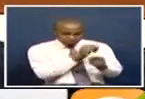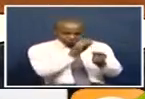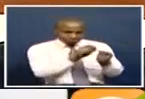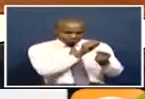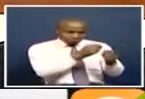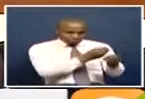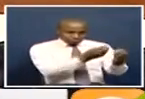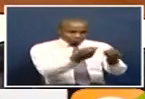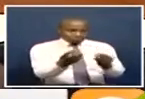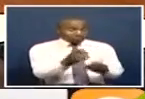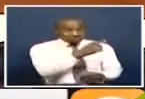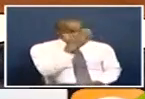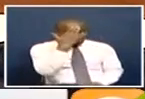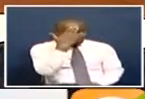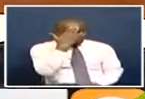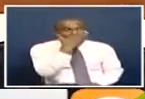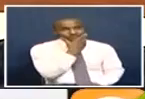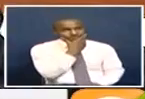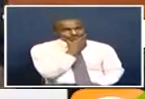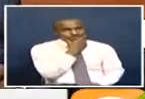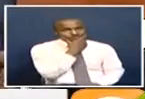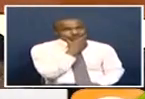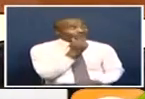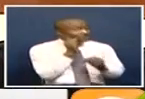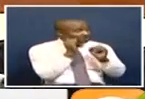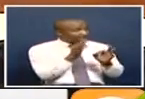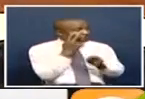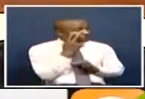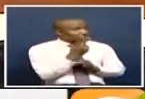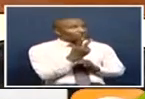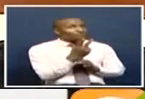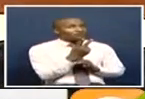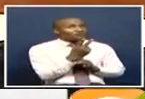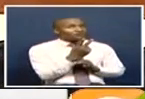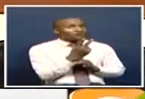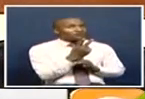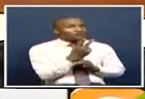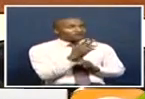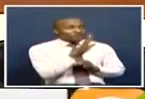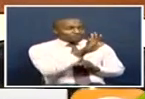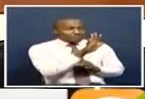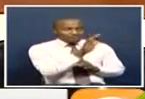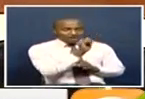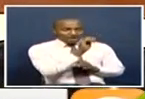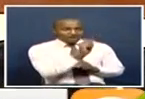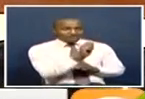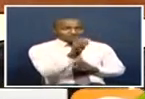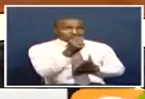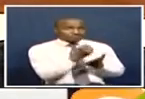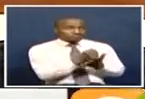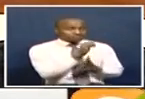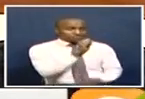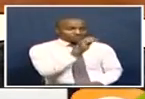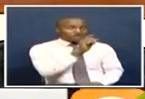And, you know, if you look at our own Employment Act,